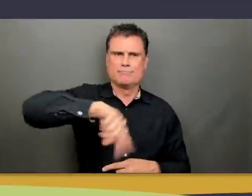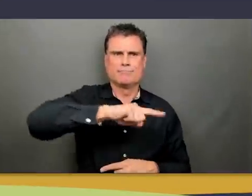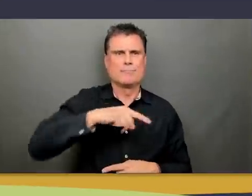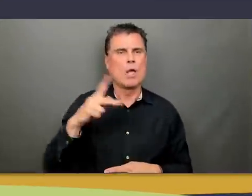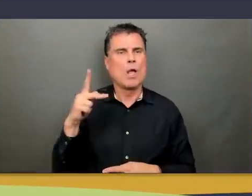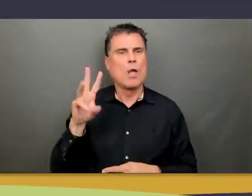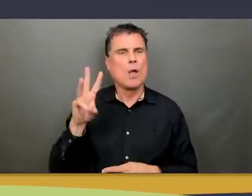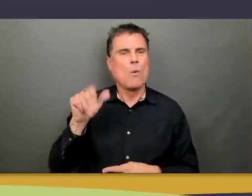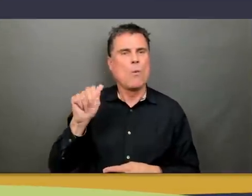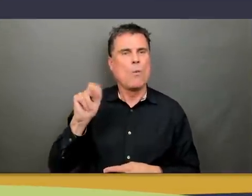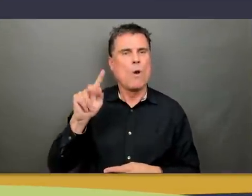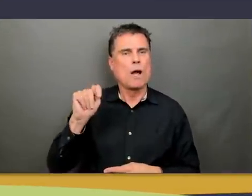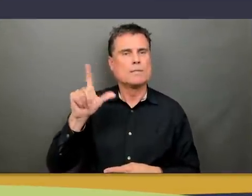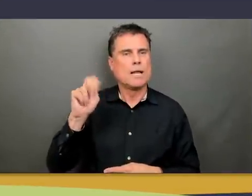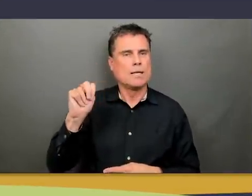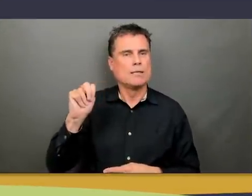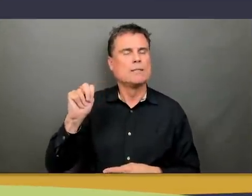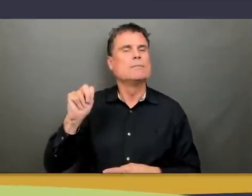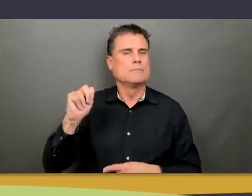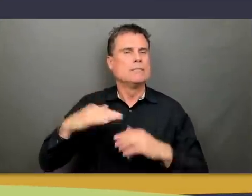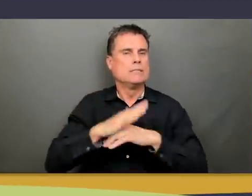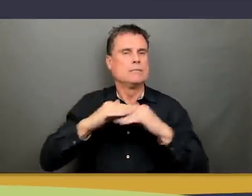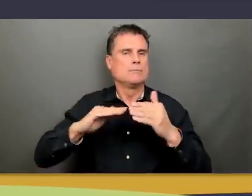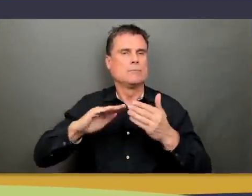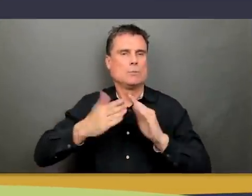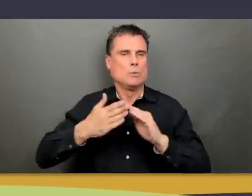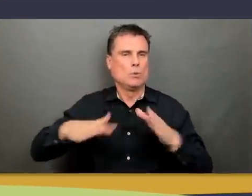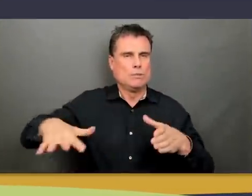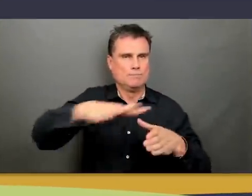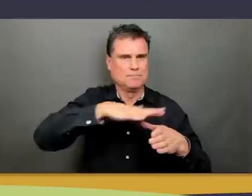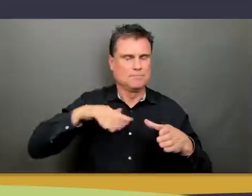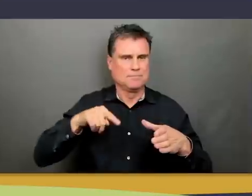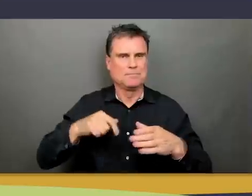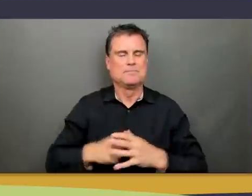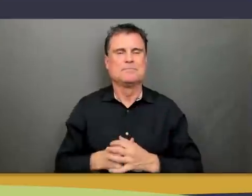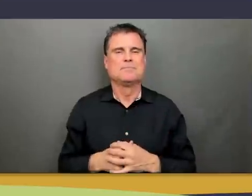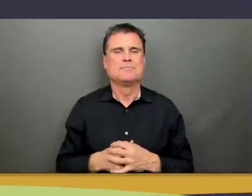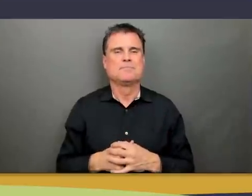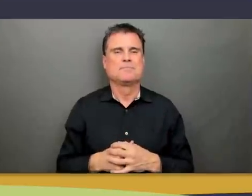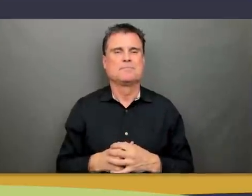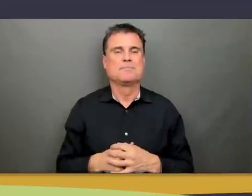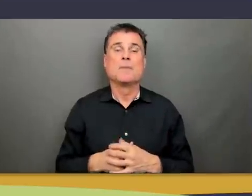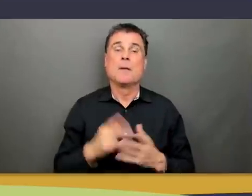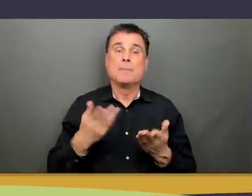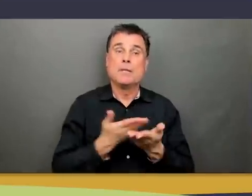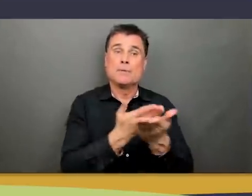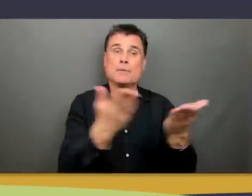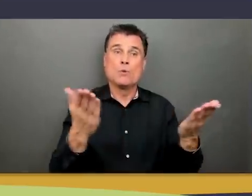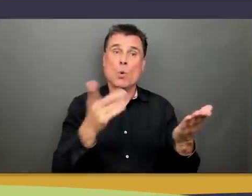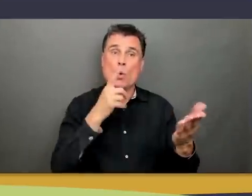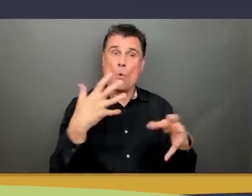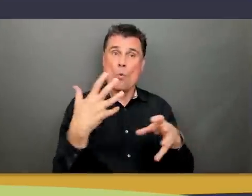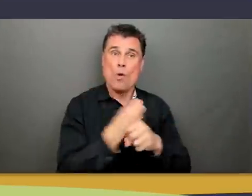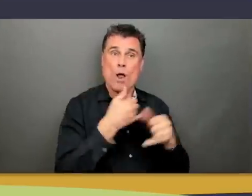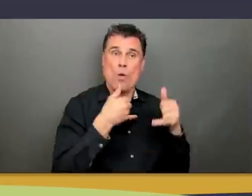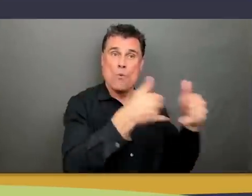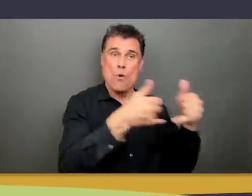And I really want to thank the ones that got awards, the ones that support the ones that get